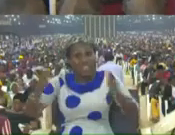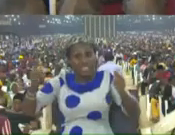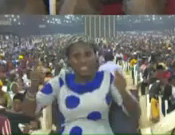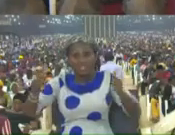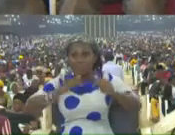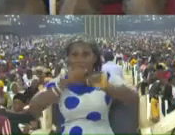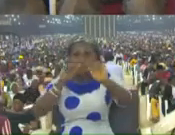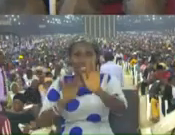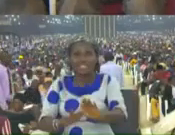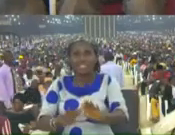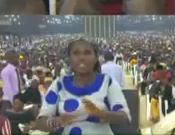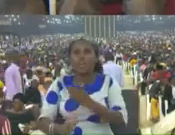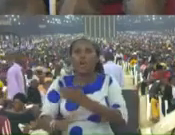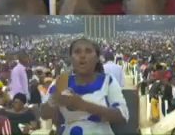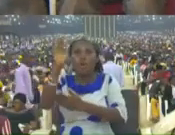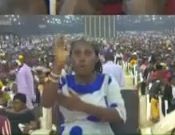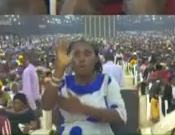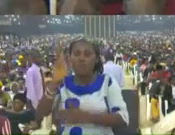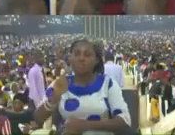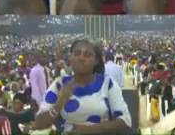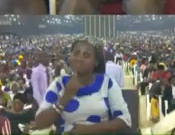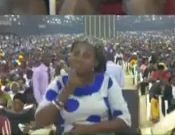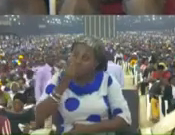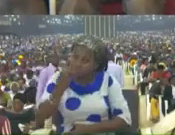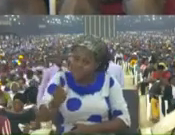In fact, God went further to say,